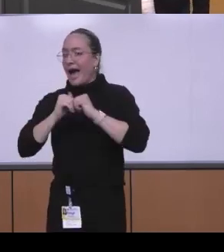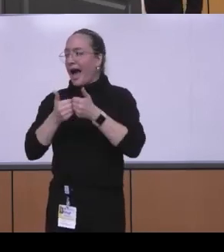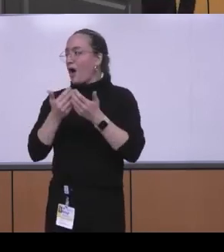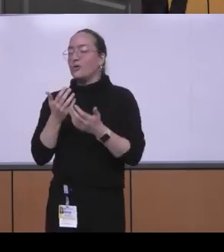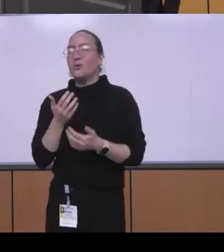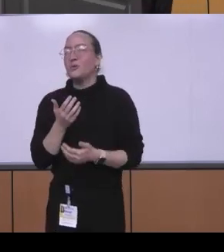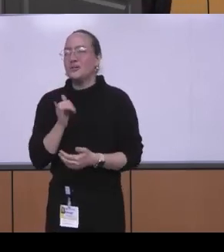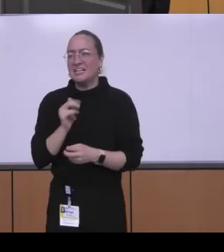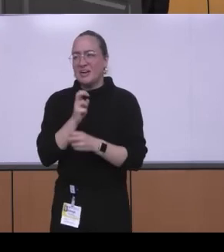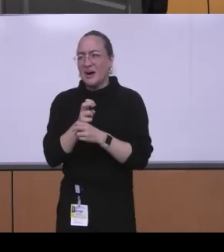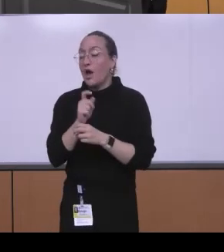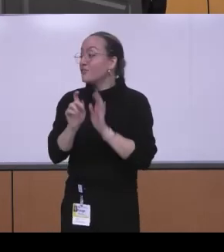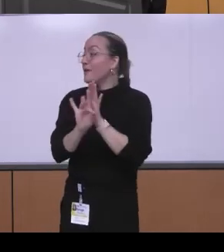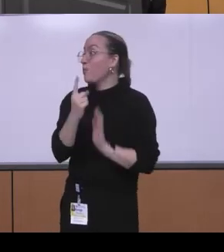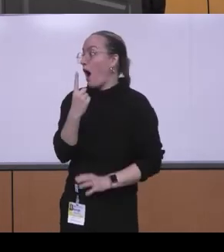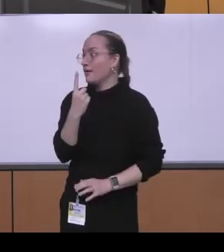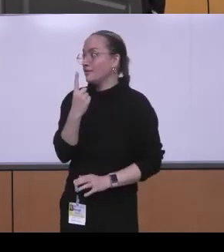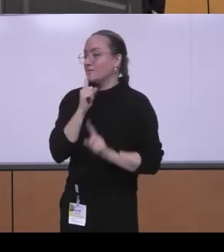You have to pick just one.